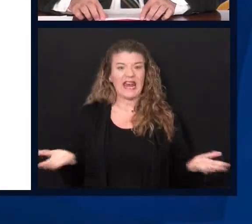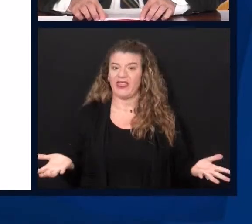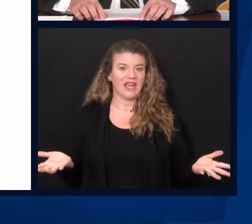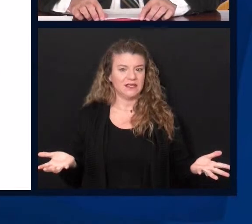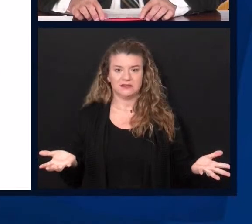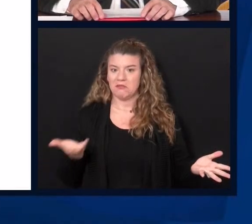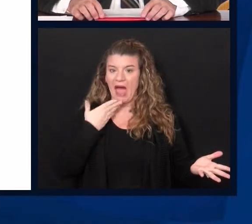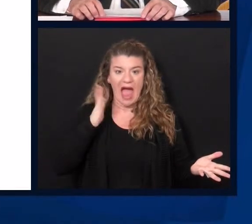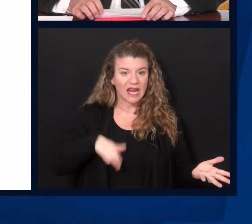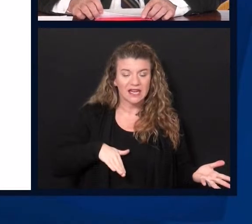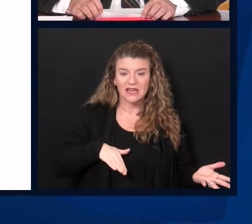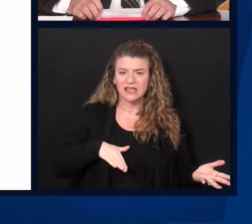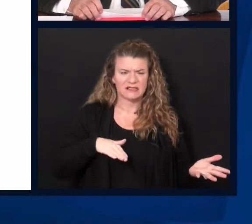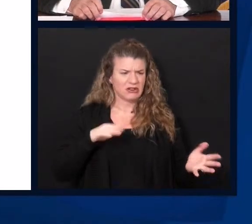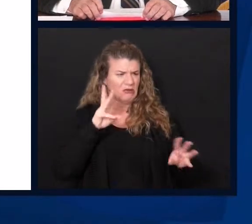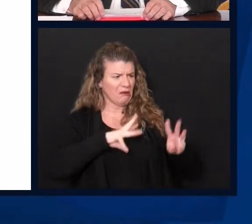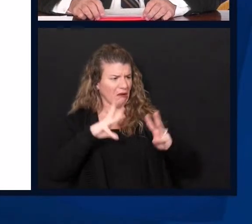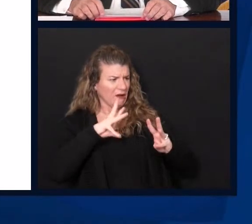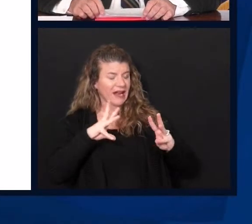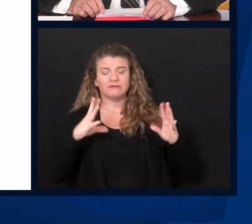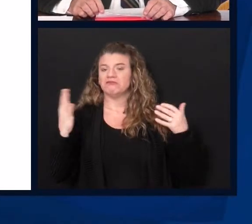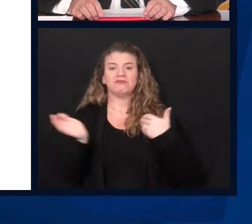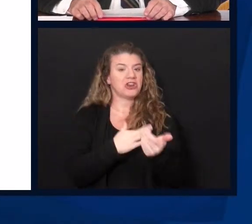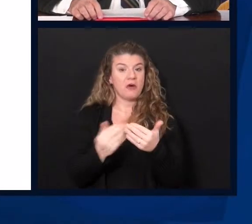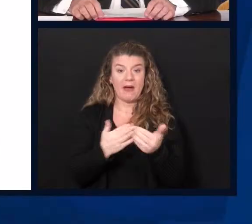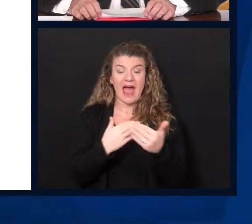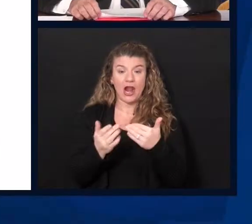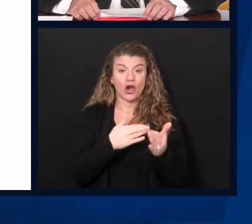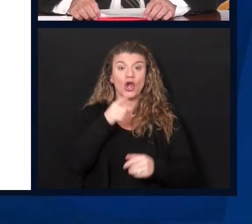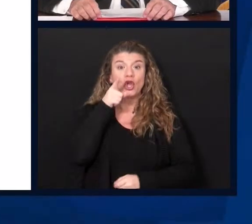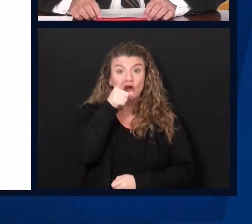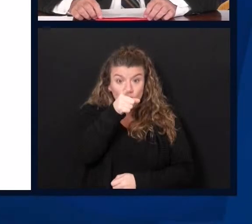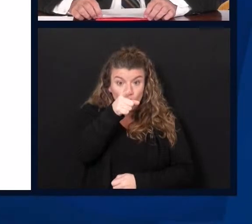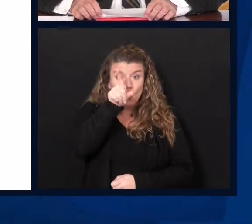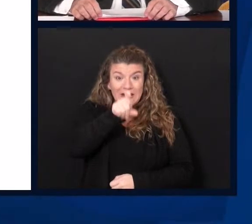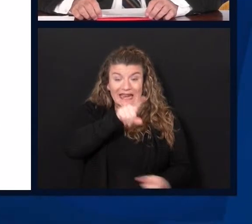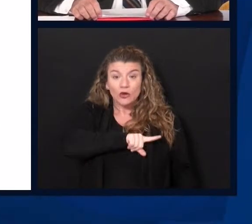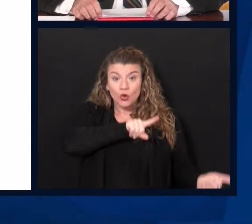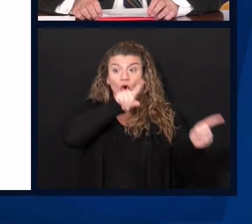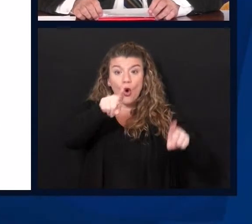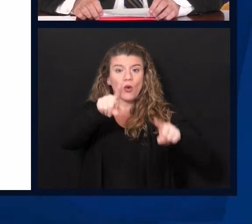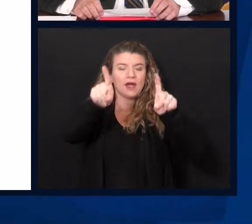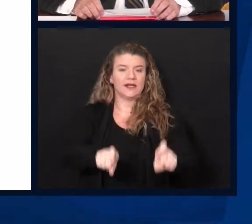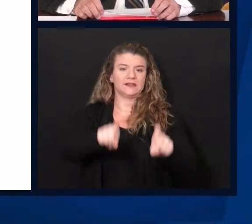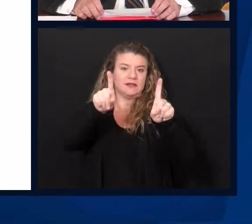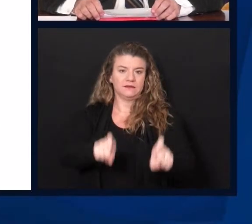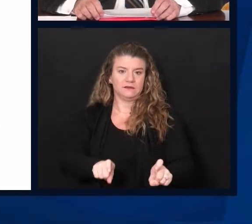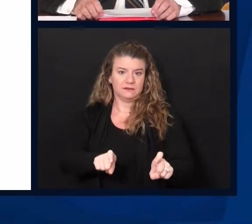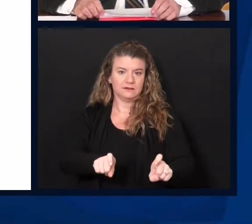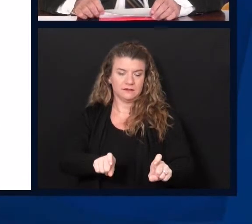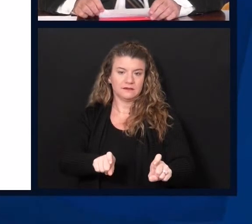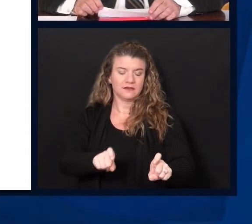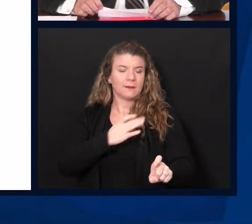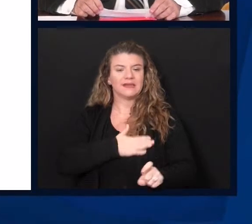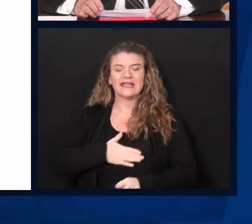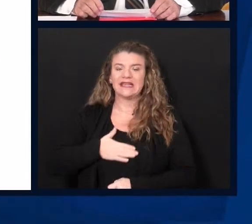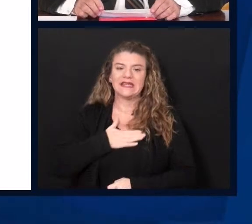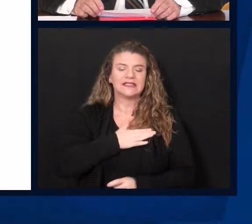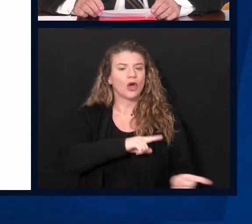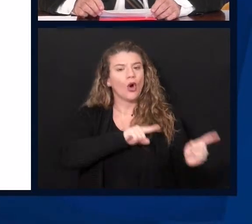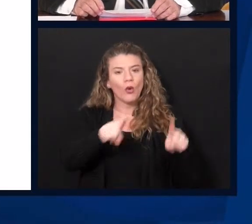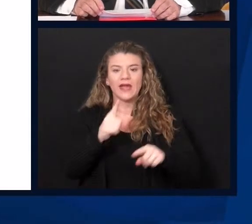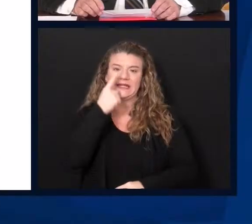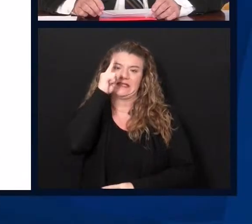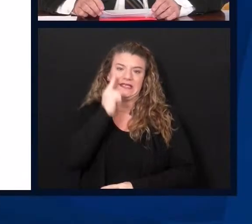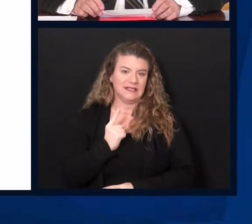bit bad, no matter what, you absolutely have got to get tested. Please get